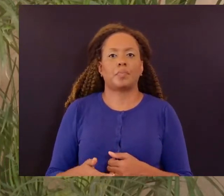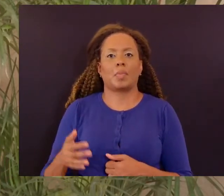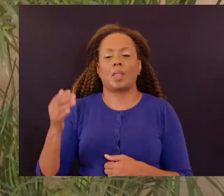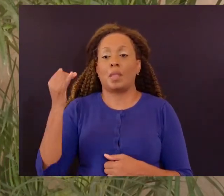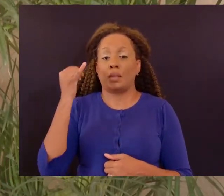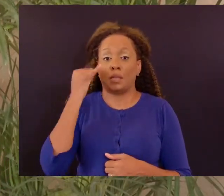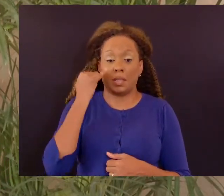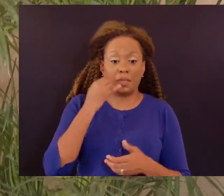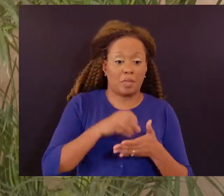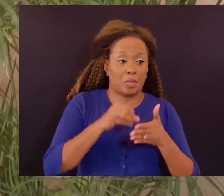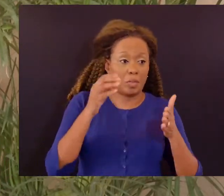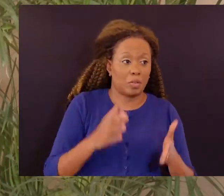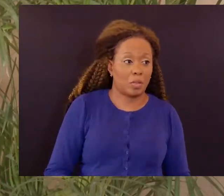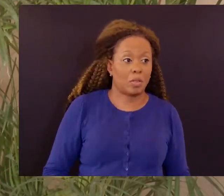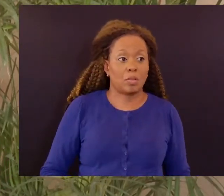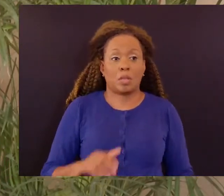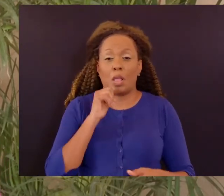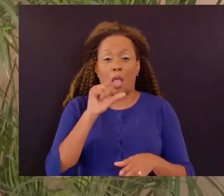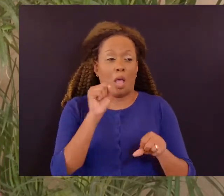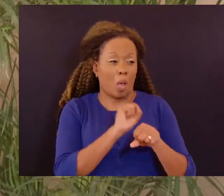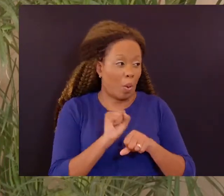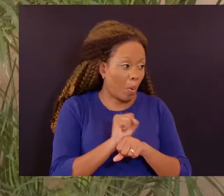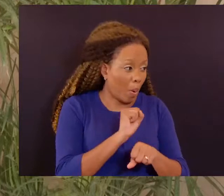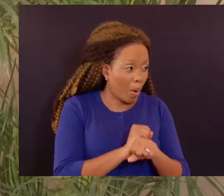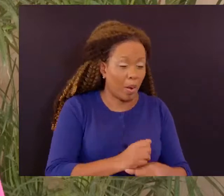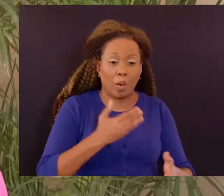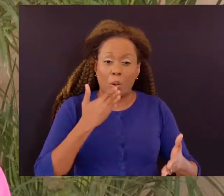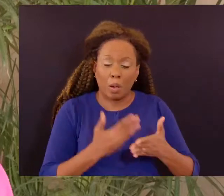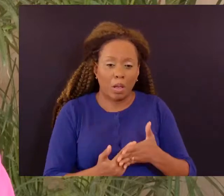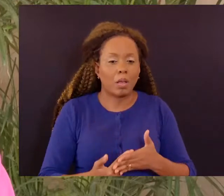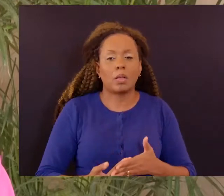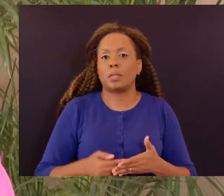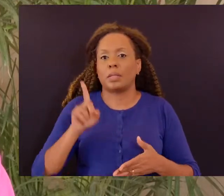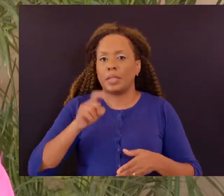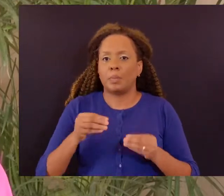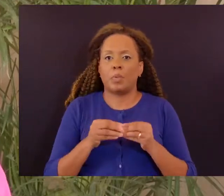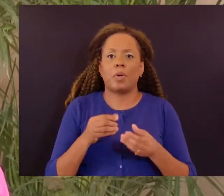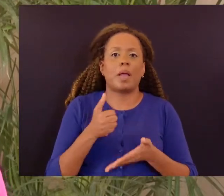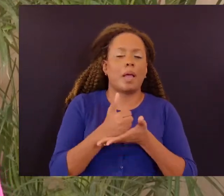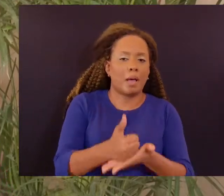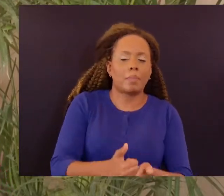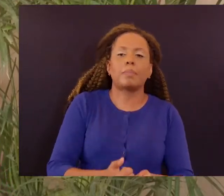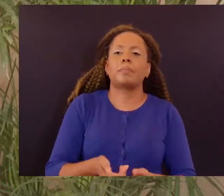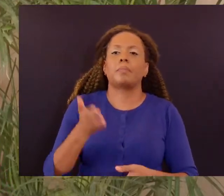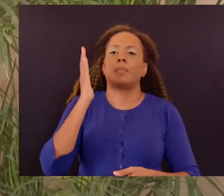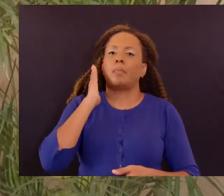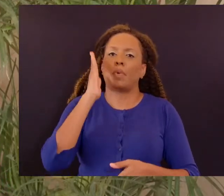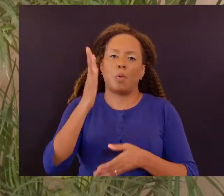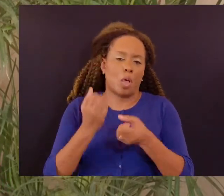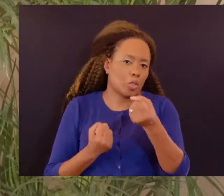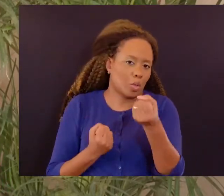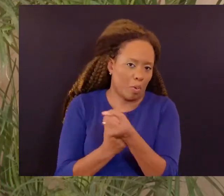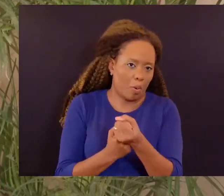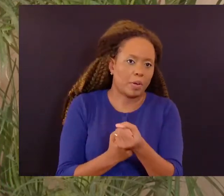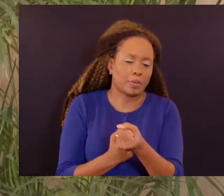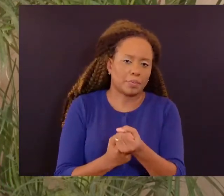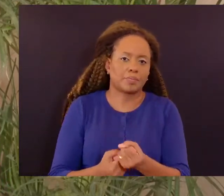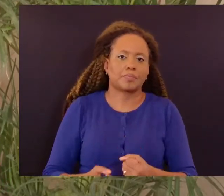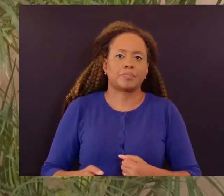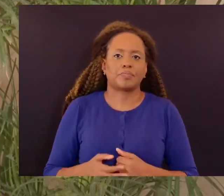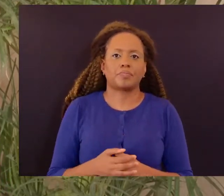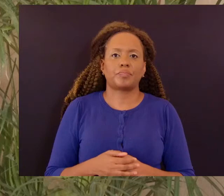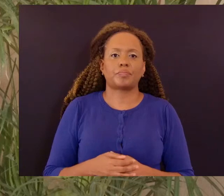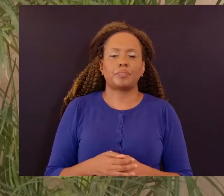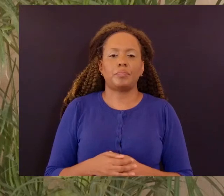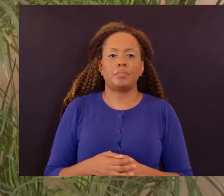to those schools reflect major deficits. There are also going to be